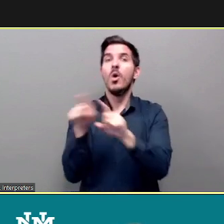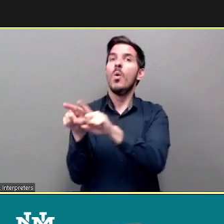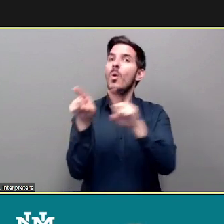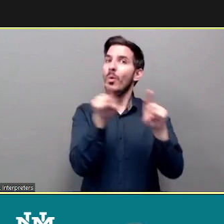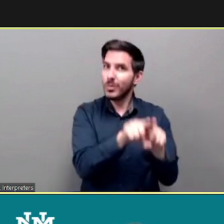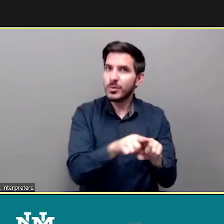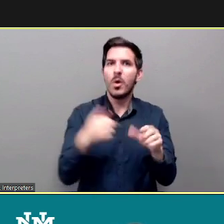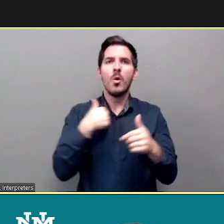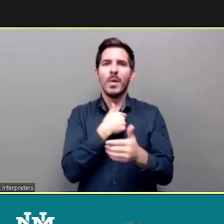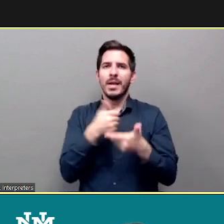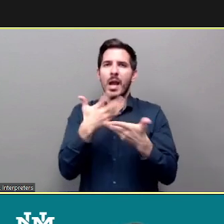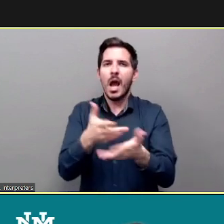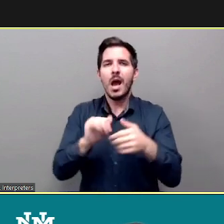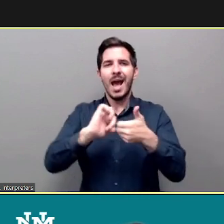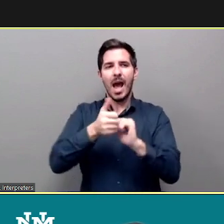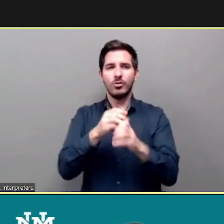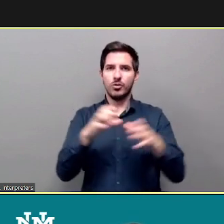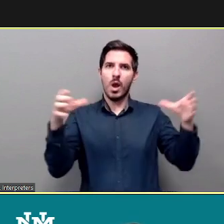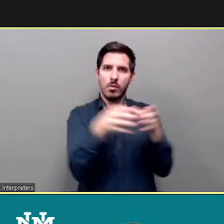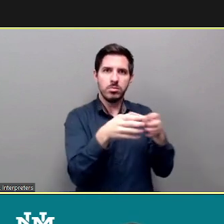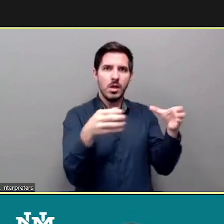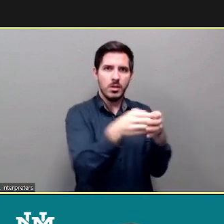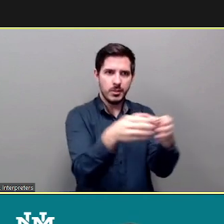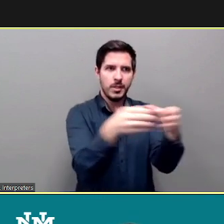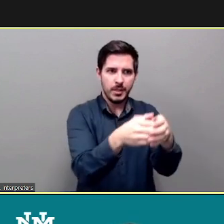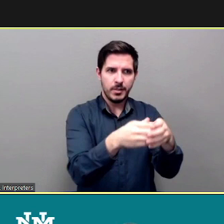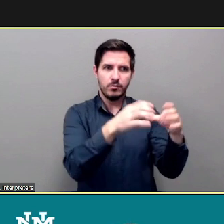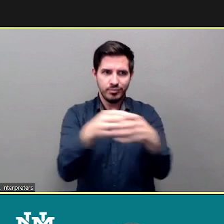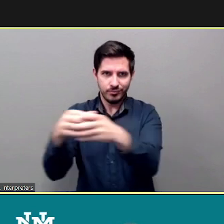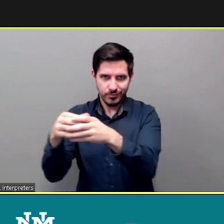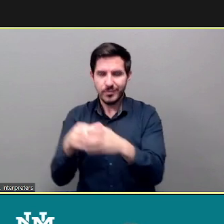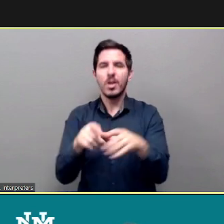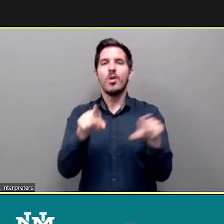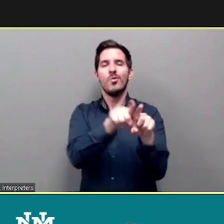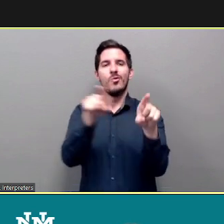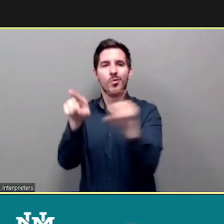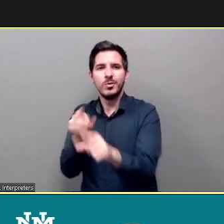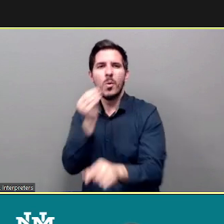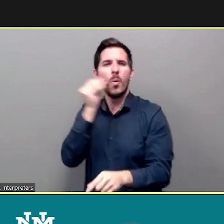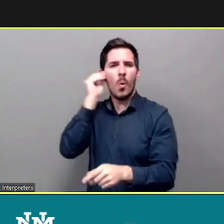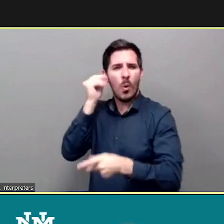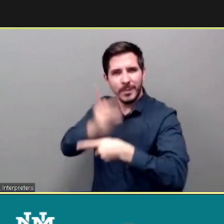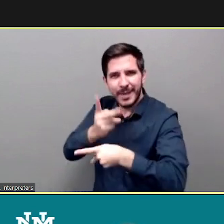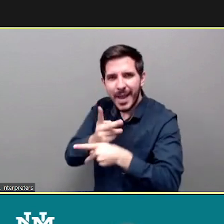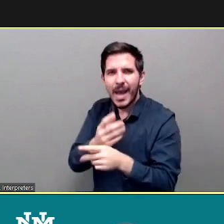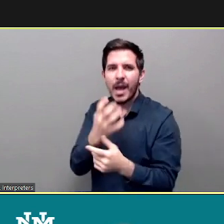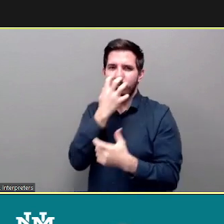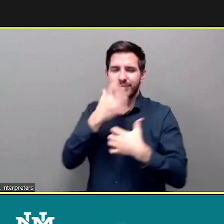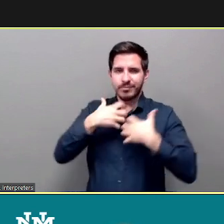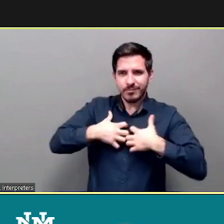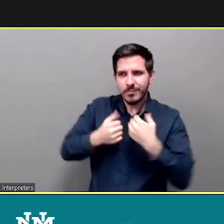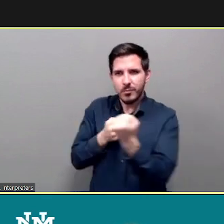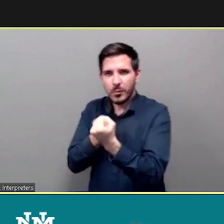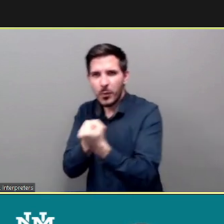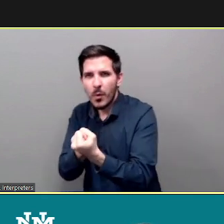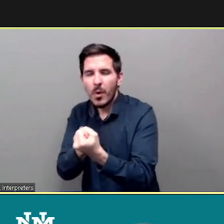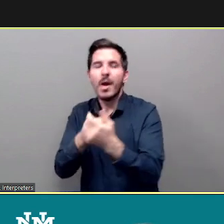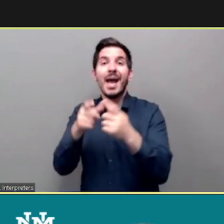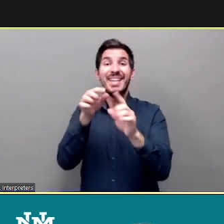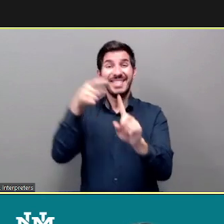home oxygen, when it's safe to discharge patients on home oxygen, and again, just a lot of communication with our